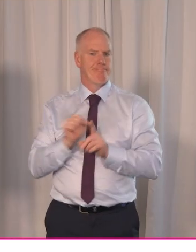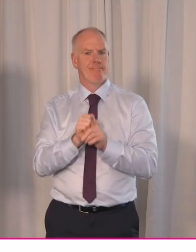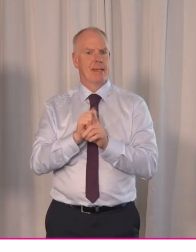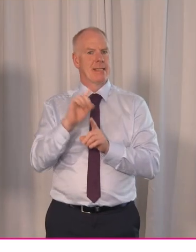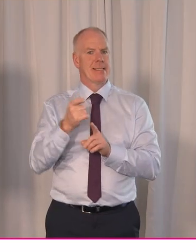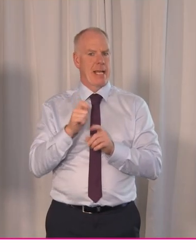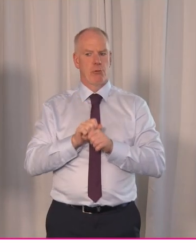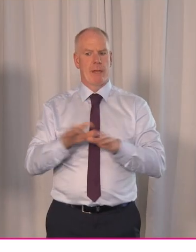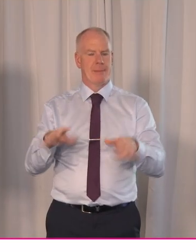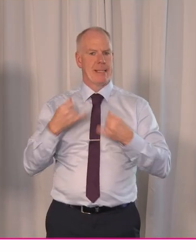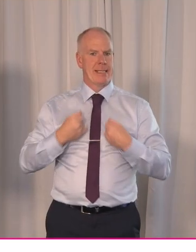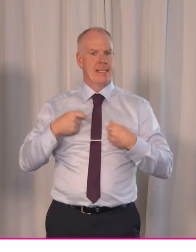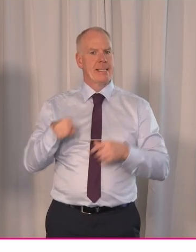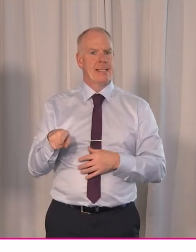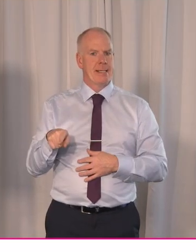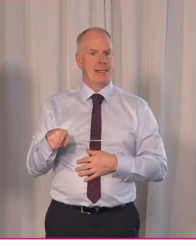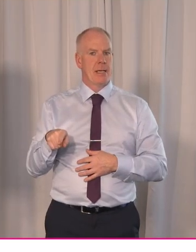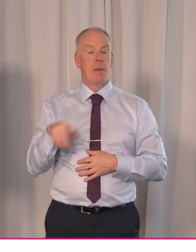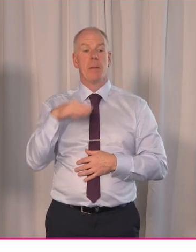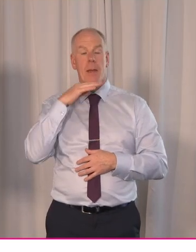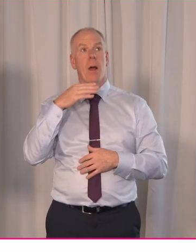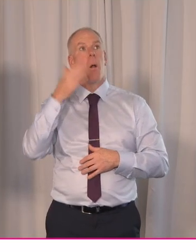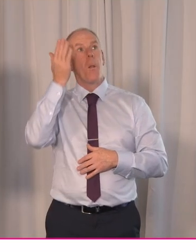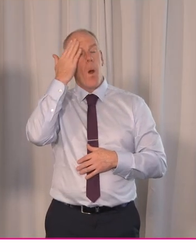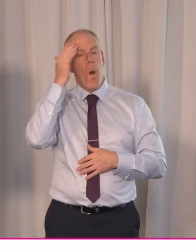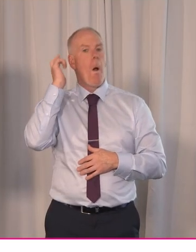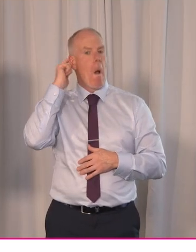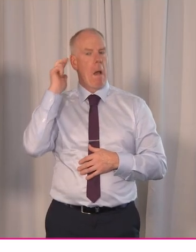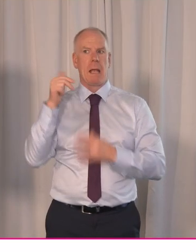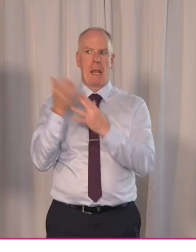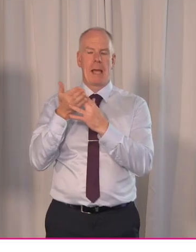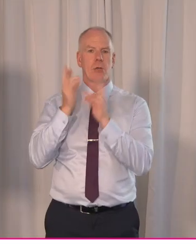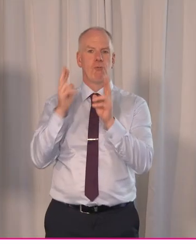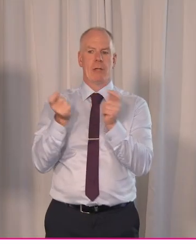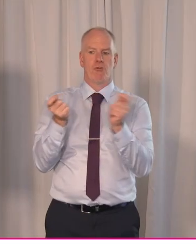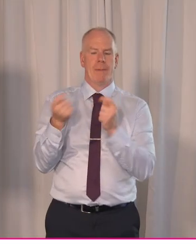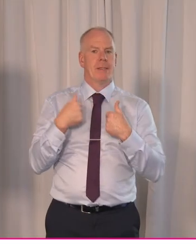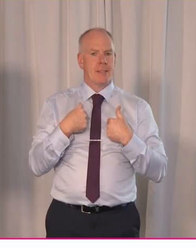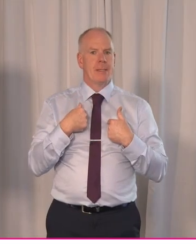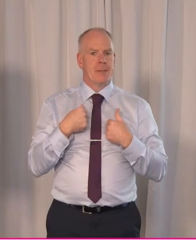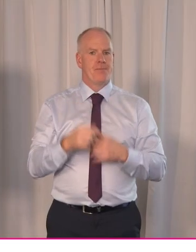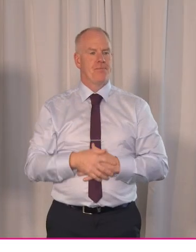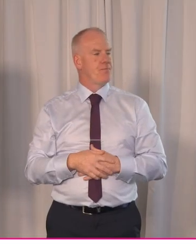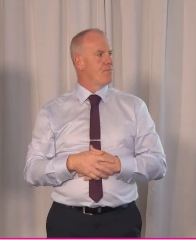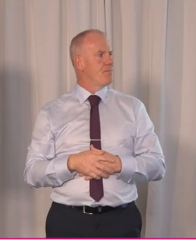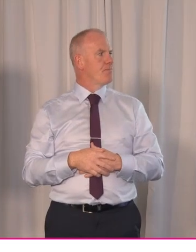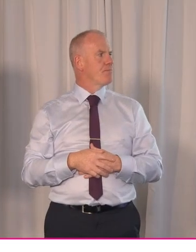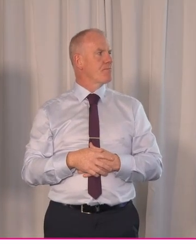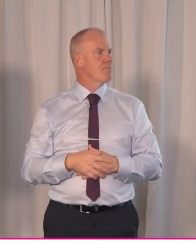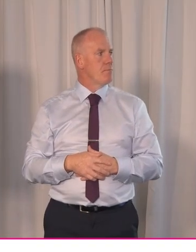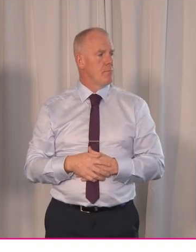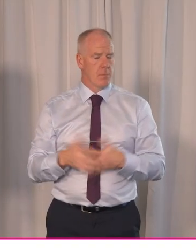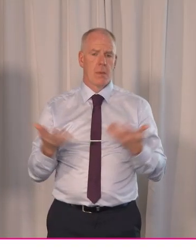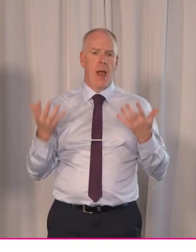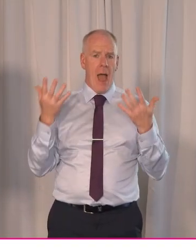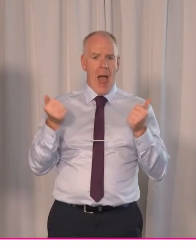and therefore people in an informed position then to access appropriate treatment. We've built a large but could